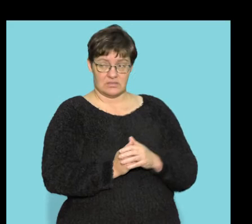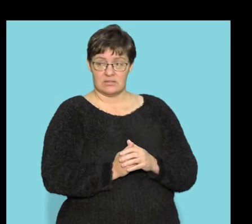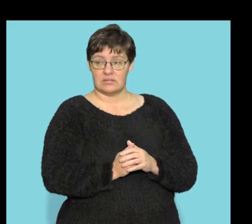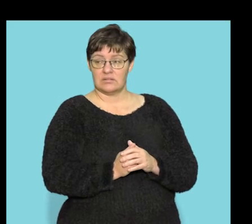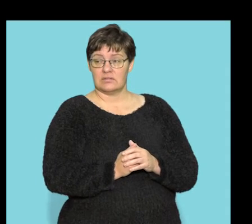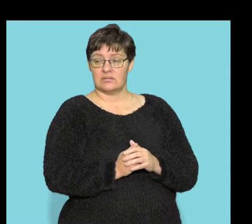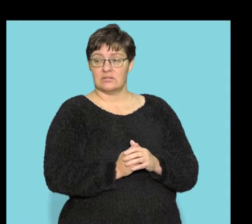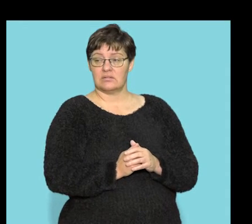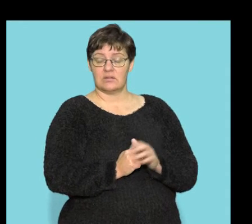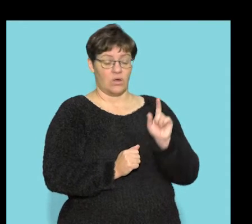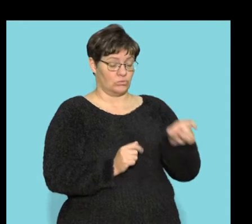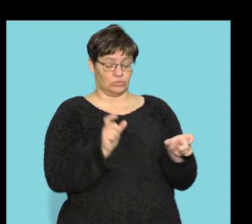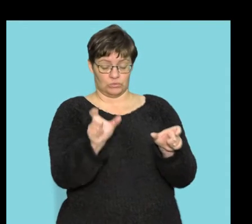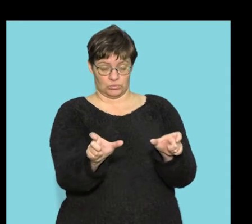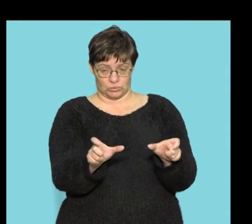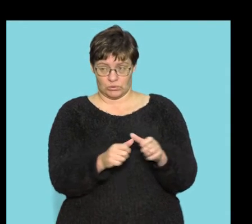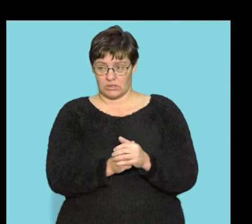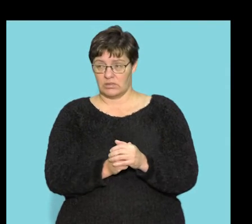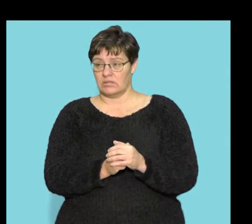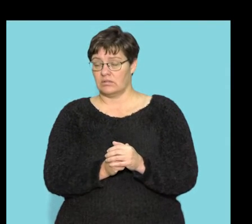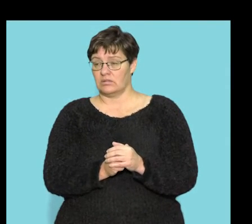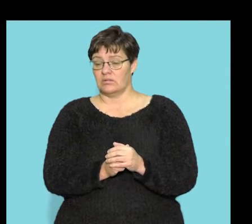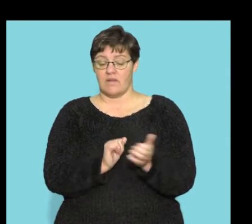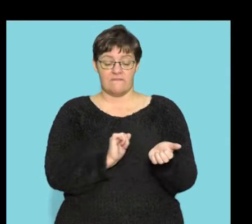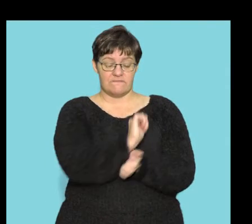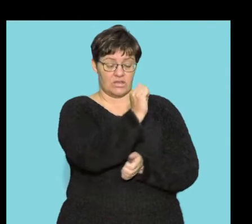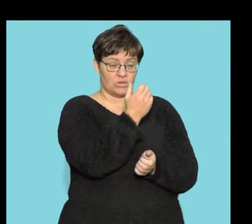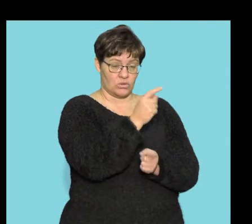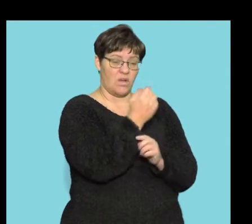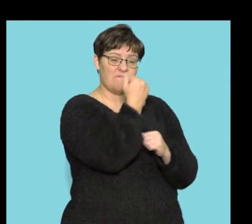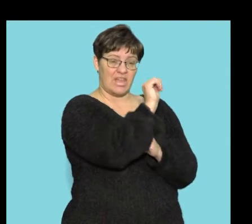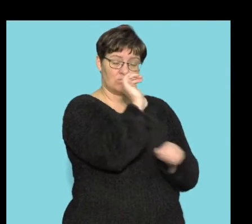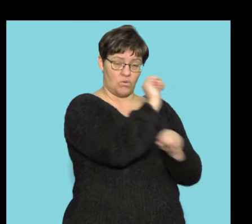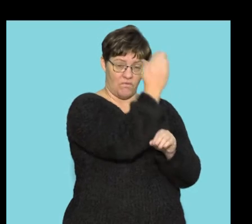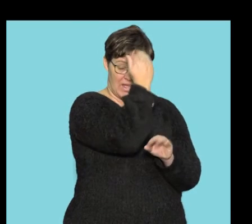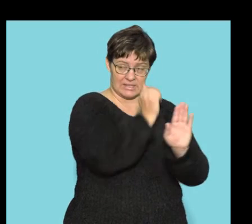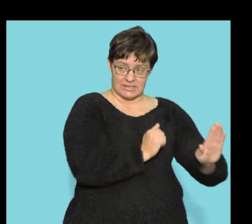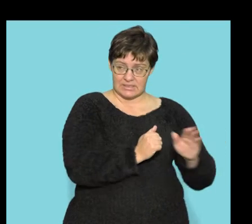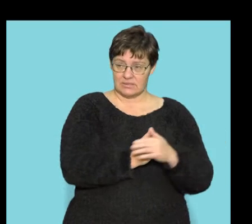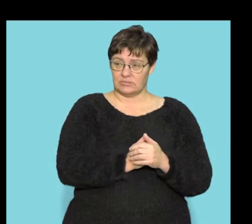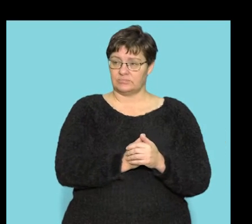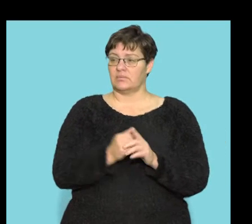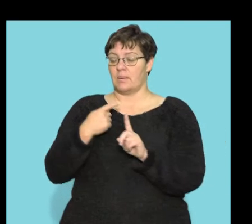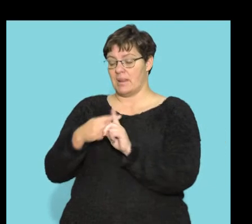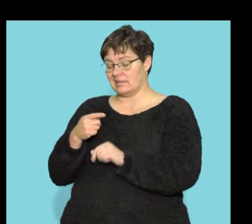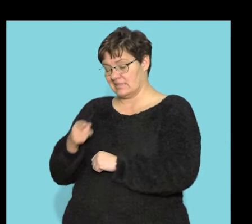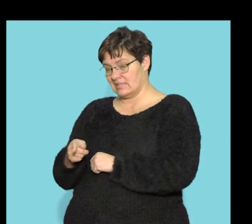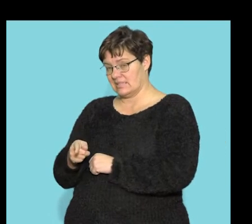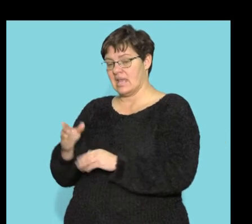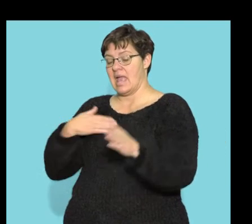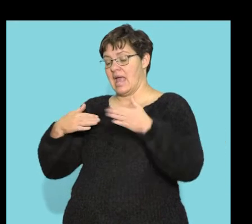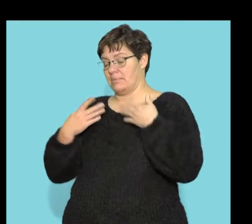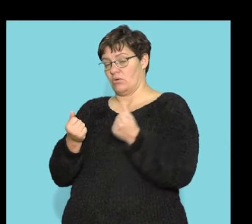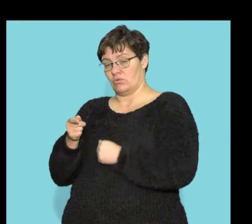has the two components, which would be your fixed cost will be your factory overheads plus your admin